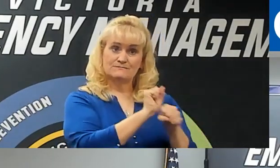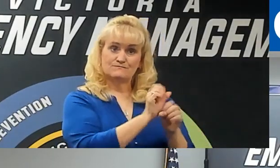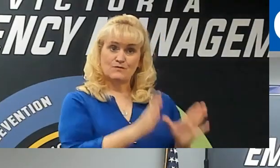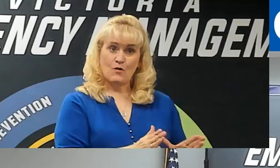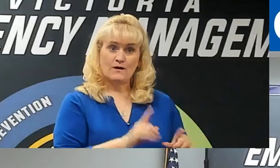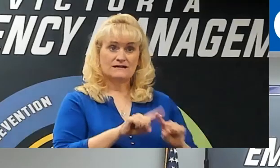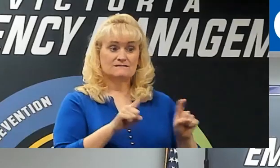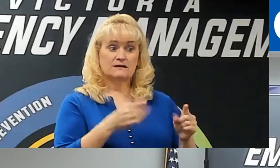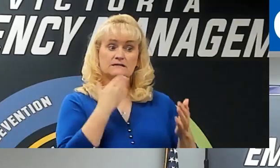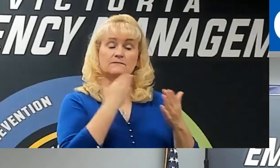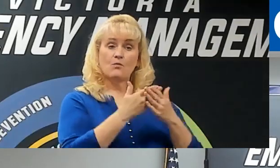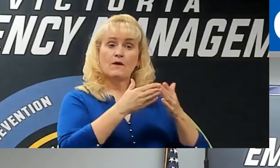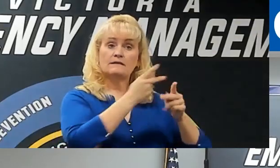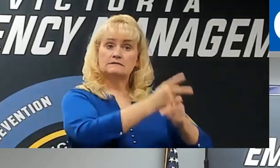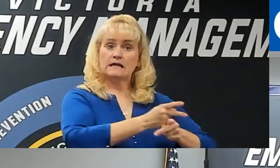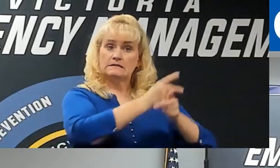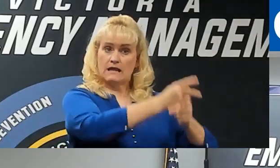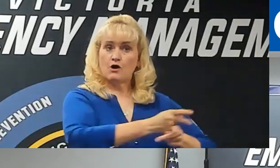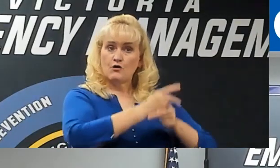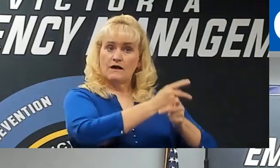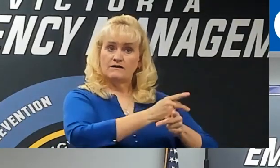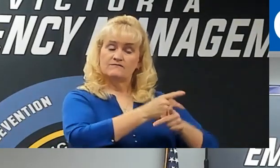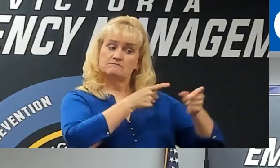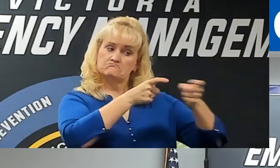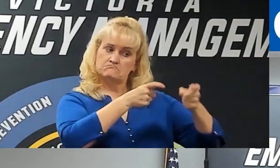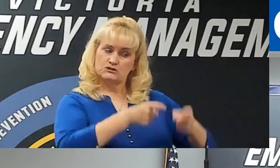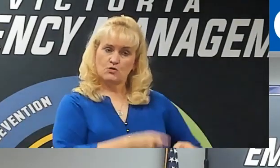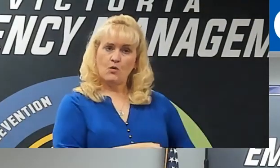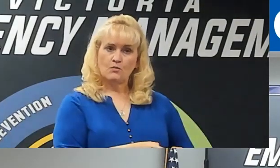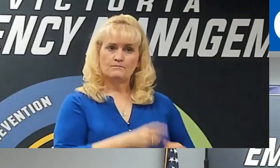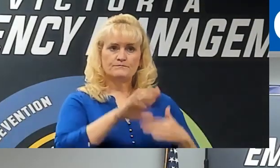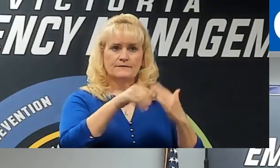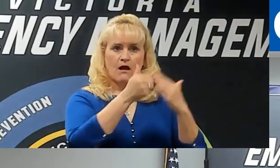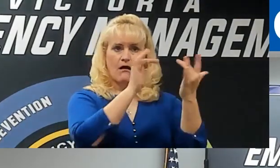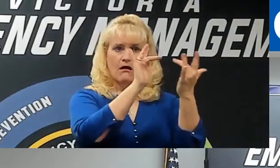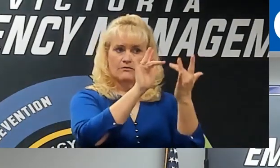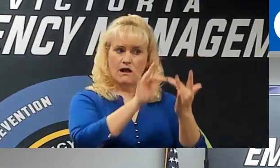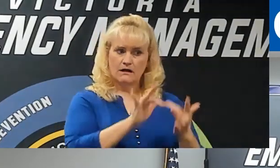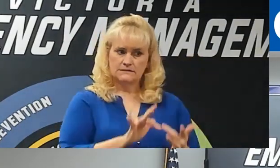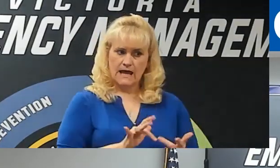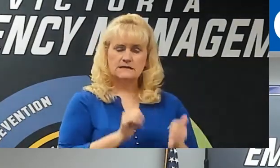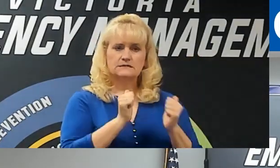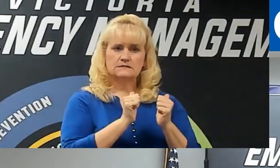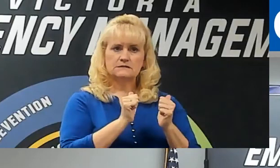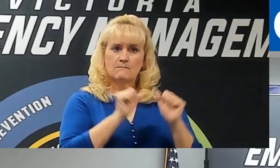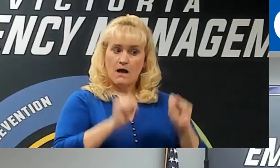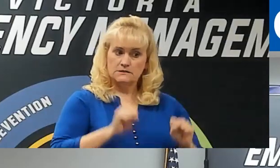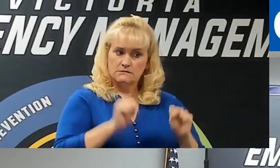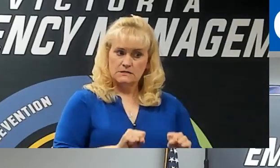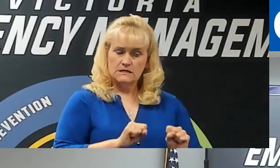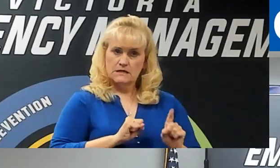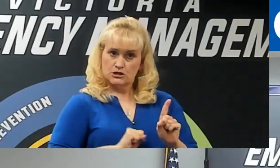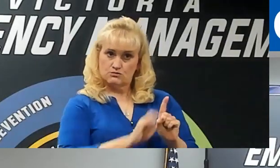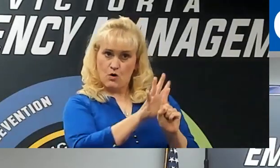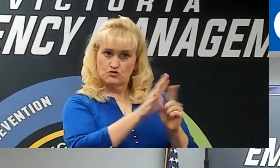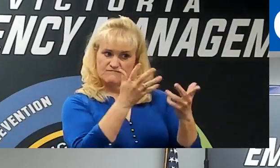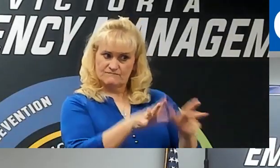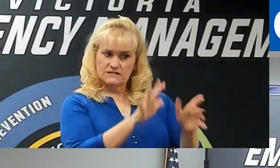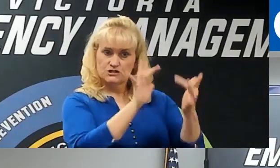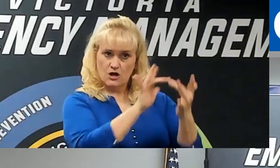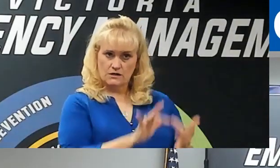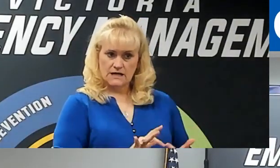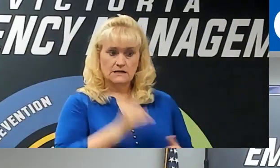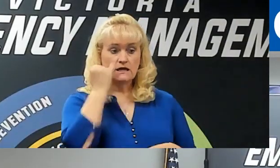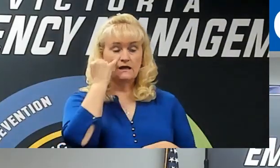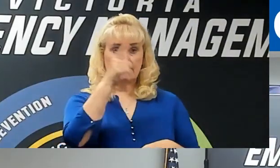has been well managed and well taken care of. Like I said, all the contacts with potential exposure have been contacted. I will say this, if you